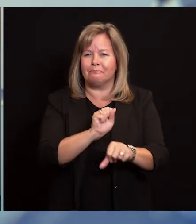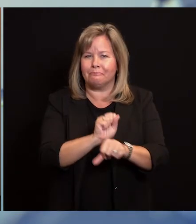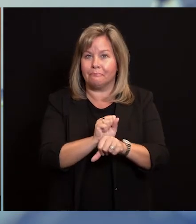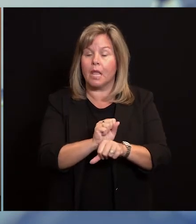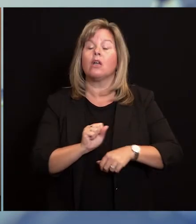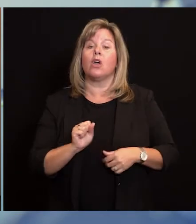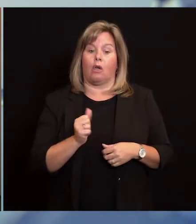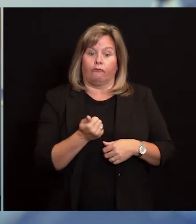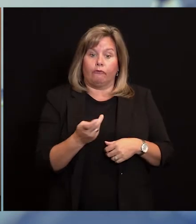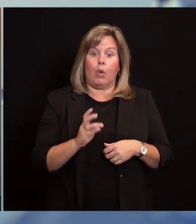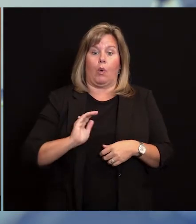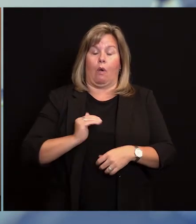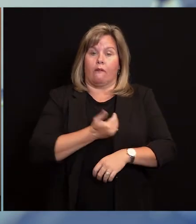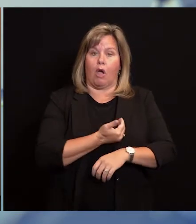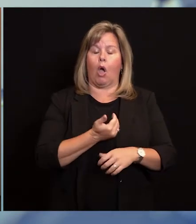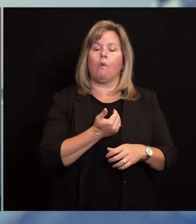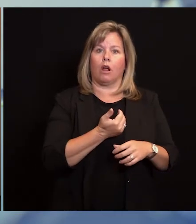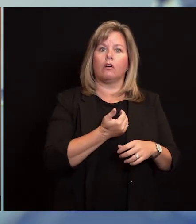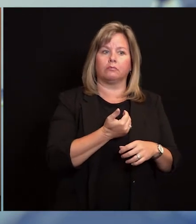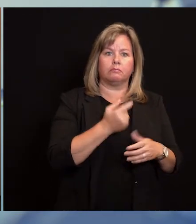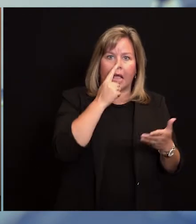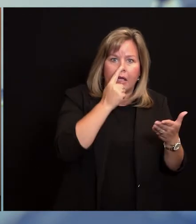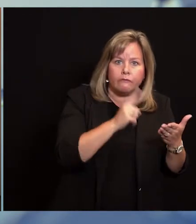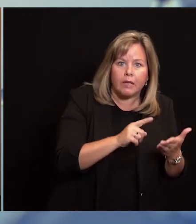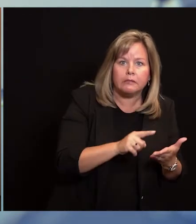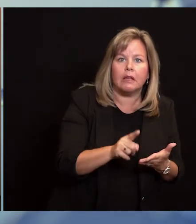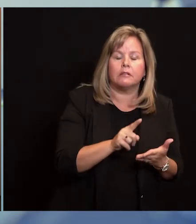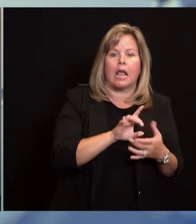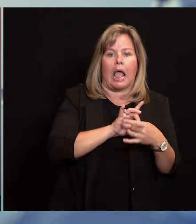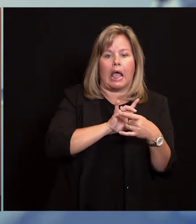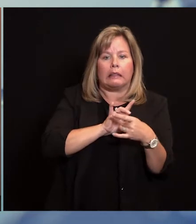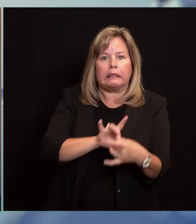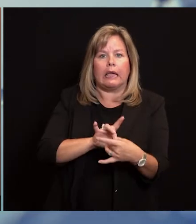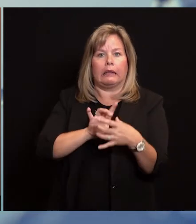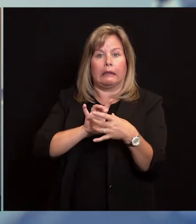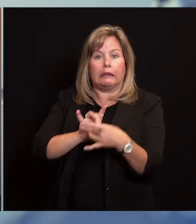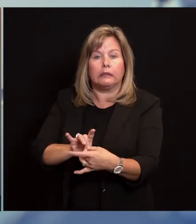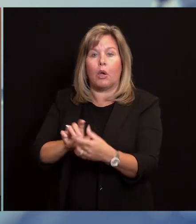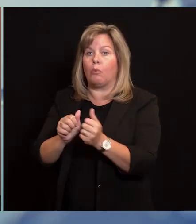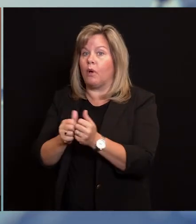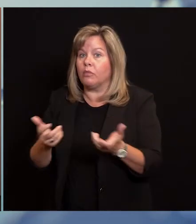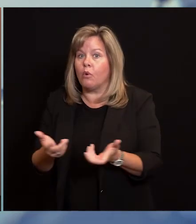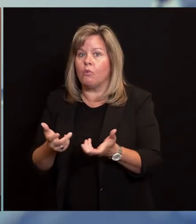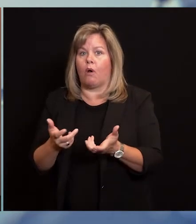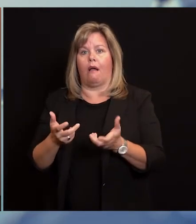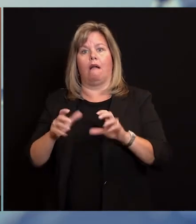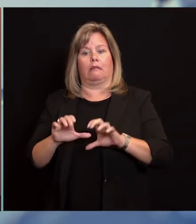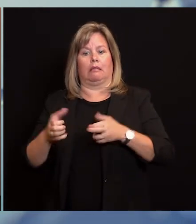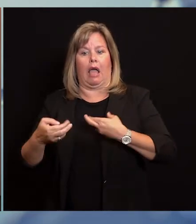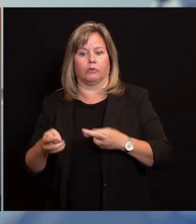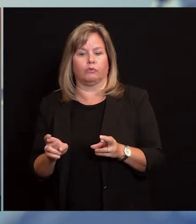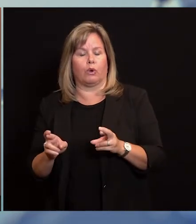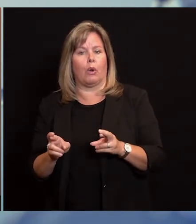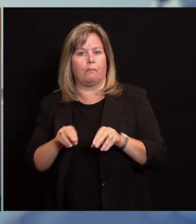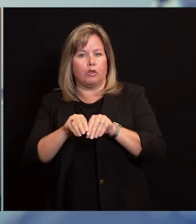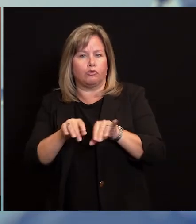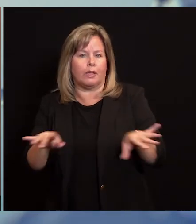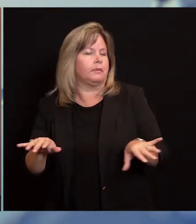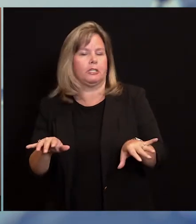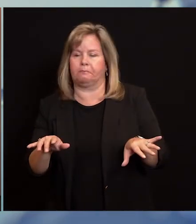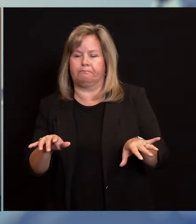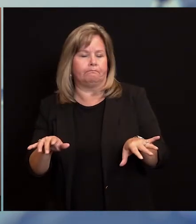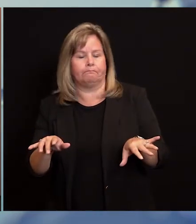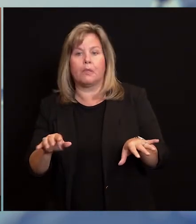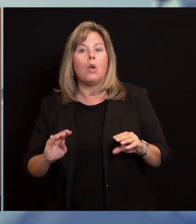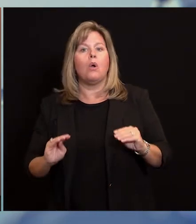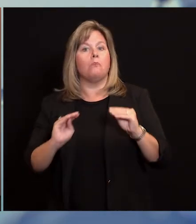we've investigated are actually linked, we believe, very few are linked to classroom transmission. Far and away,